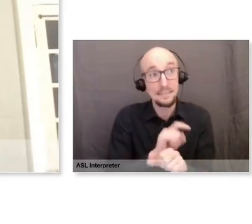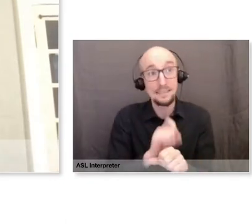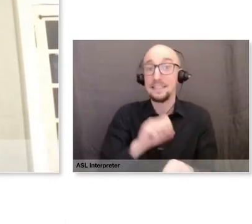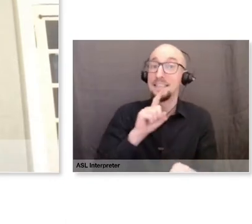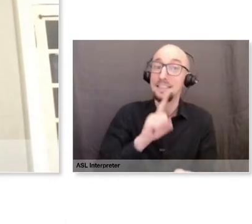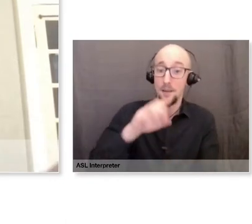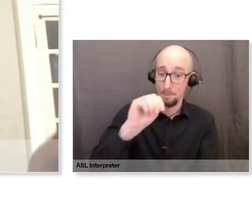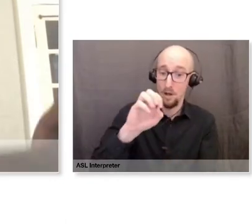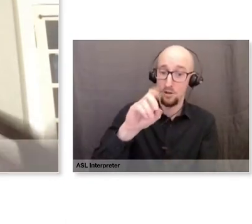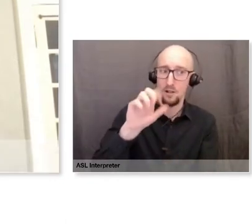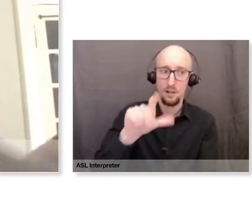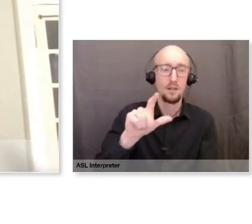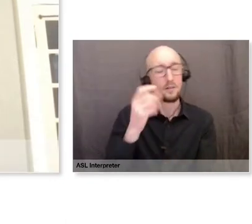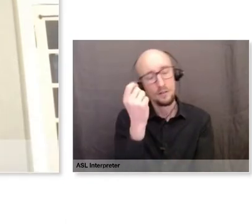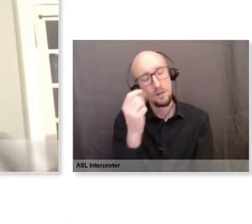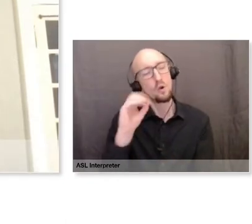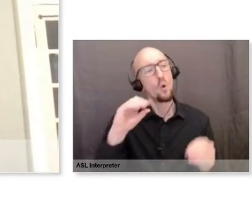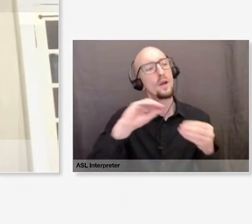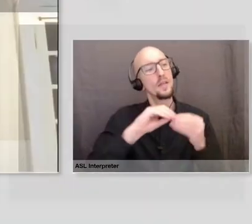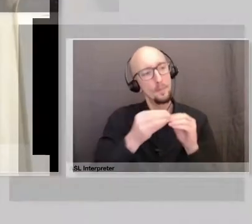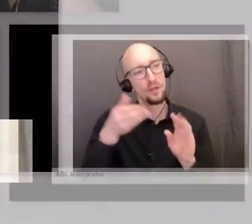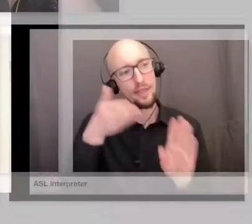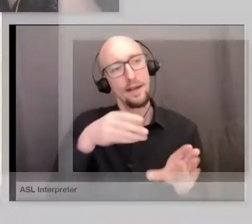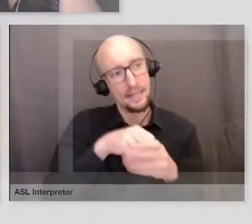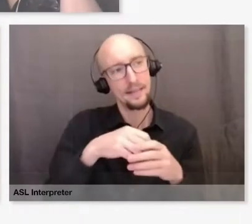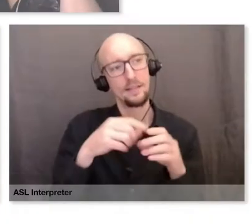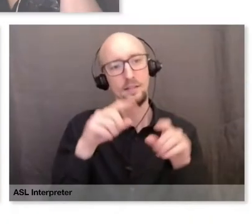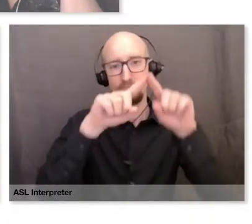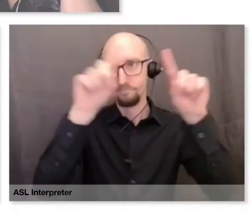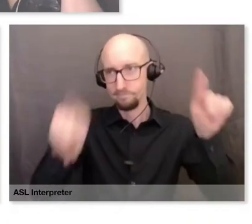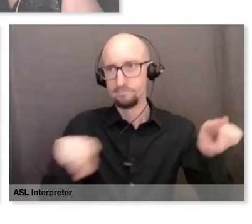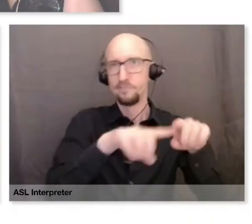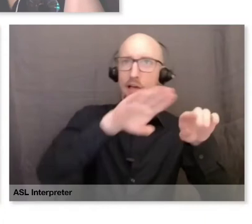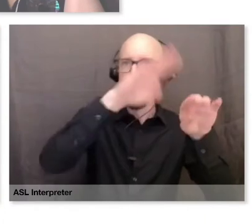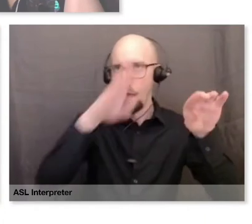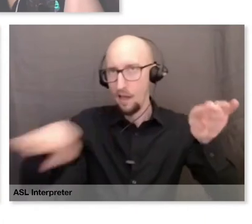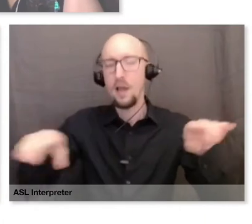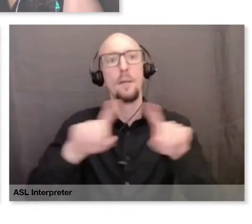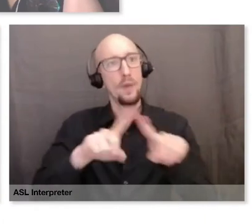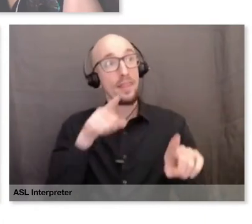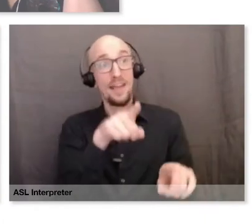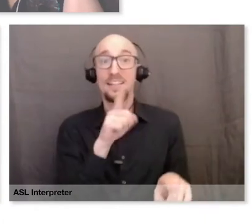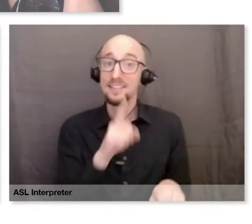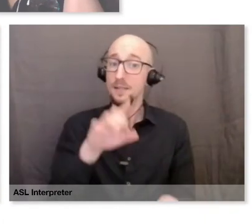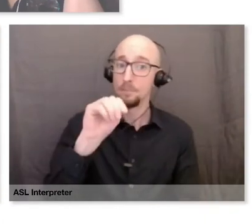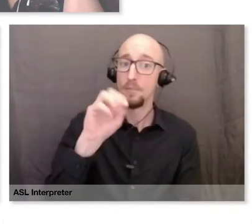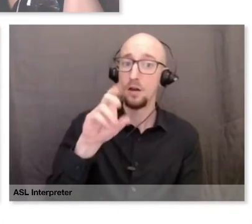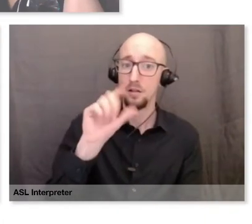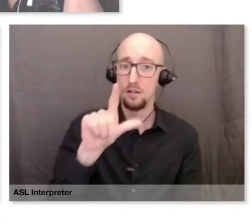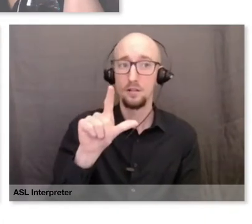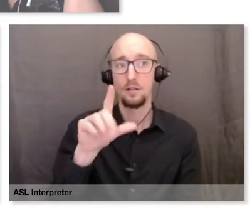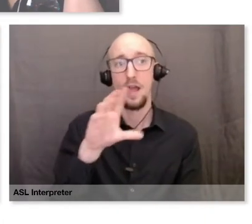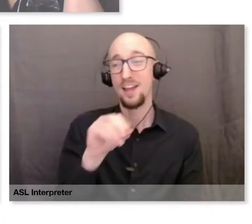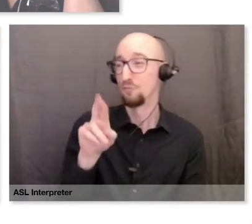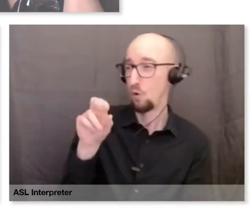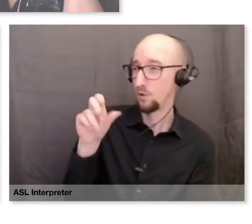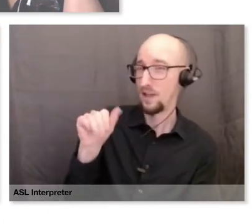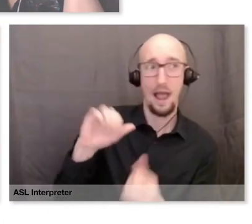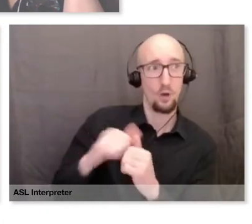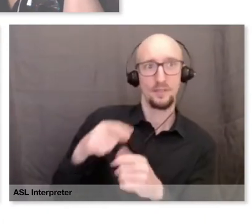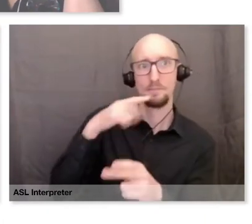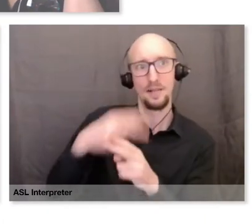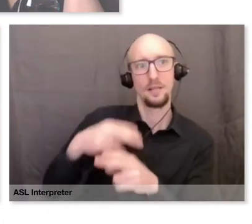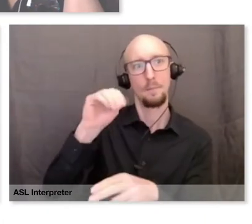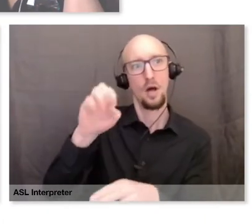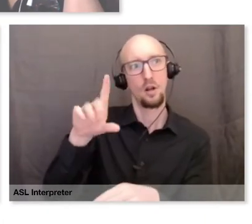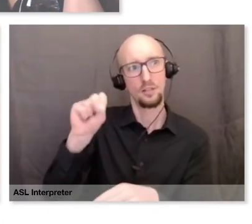numbers in it, but it mm-hmm. is a model, right? In the ways that we talk about, and it is a model, certainly the way that Rosa has mentioned with regards to how the